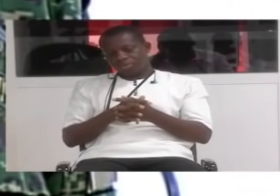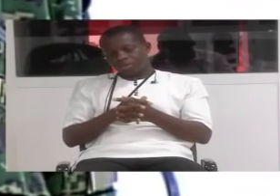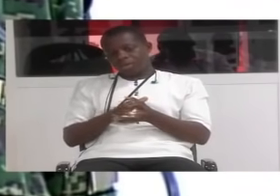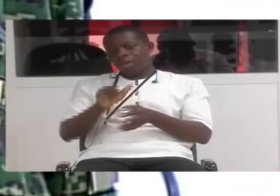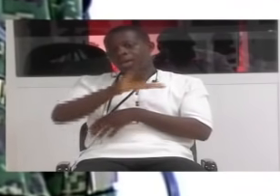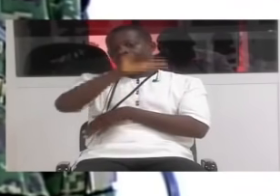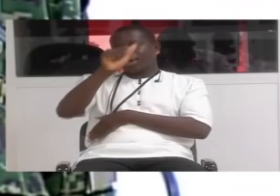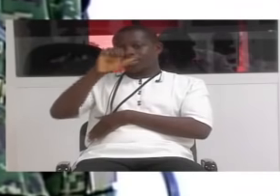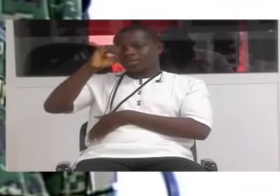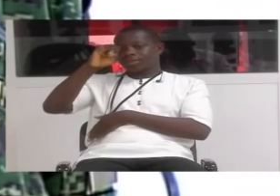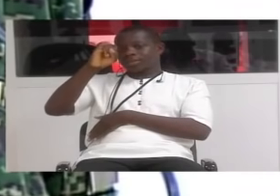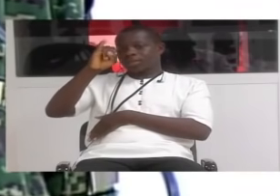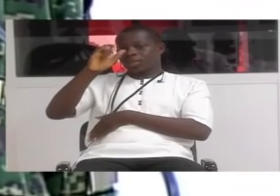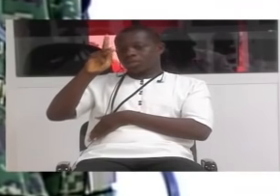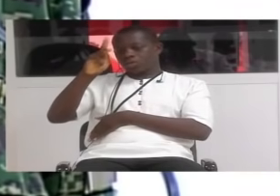Sekuba Jaju.